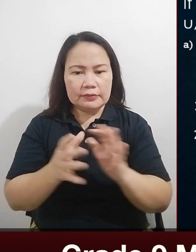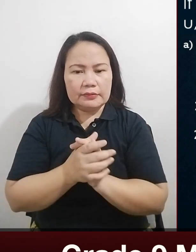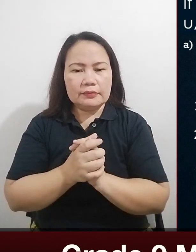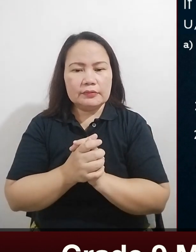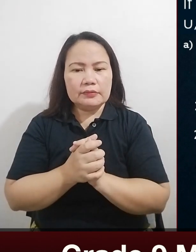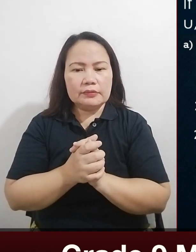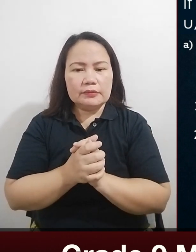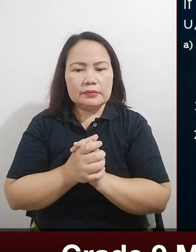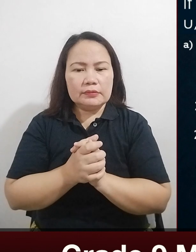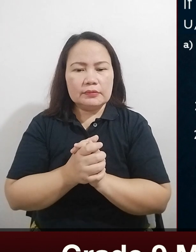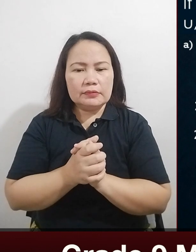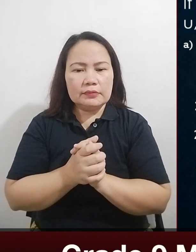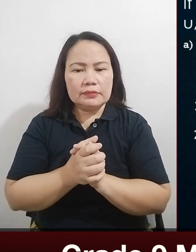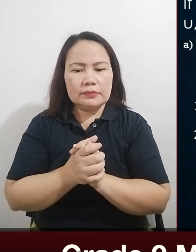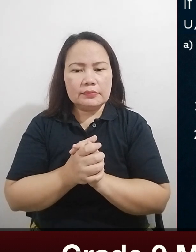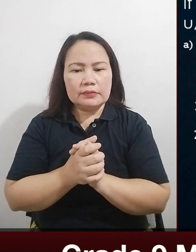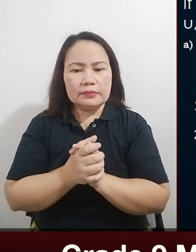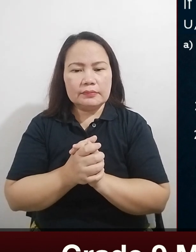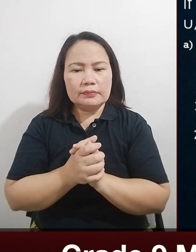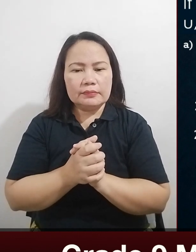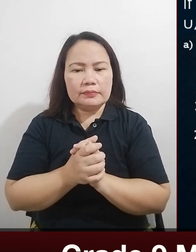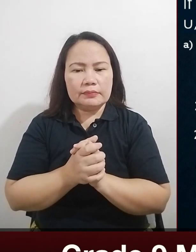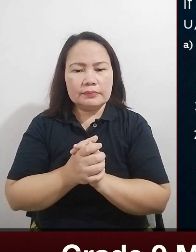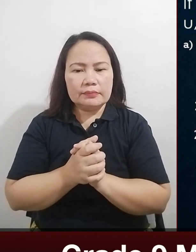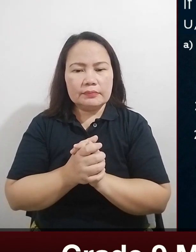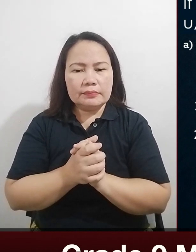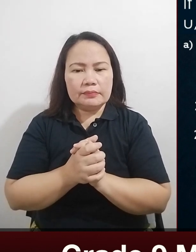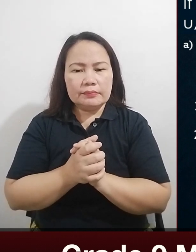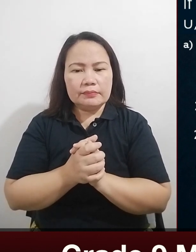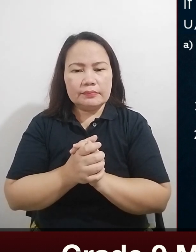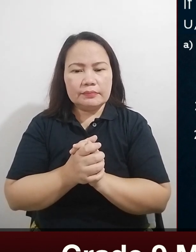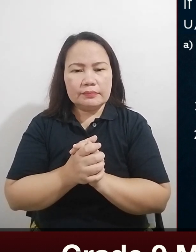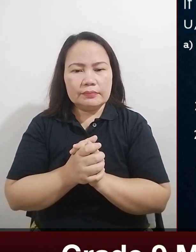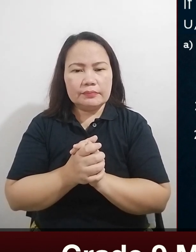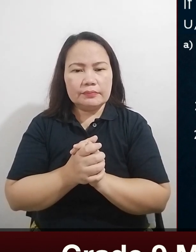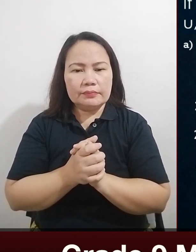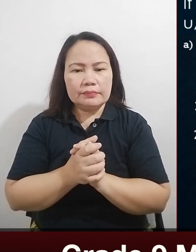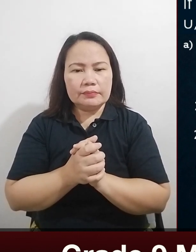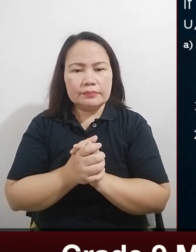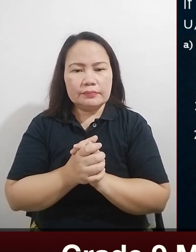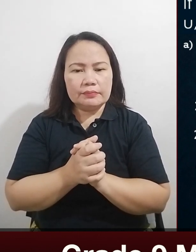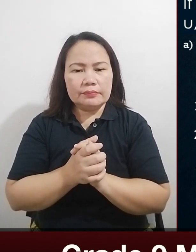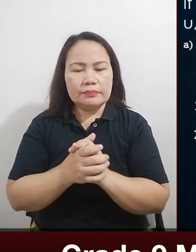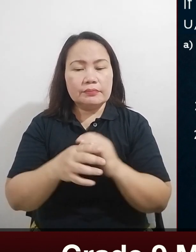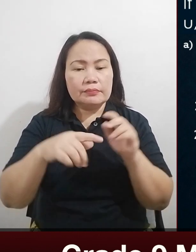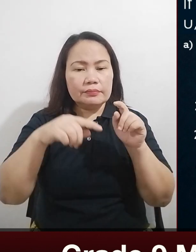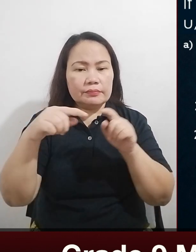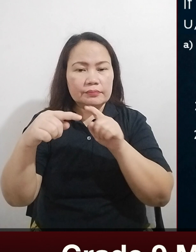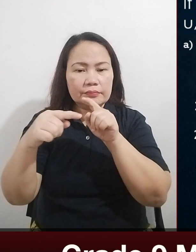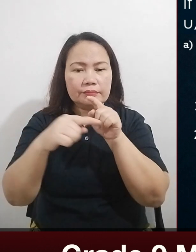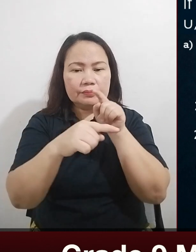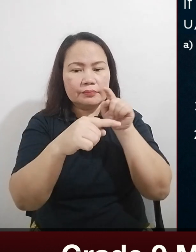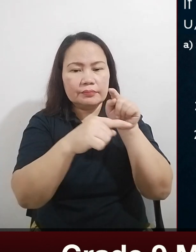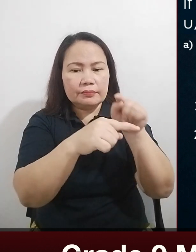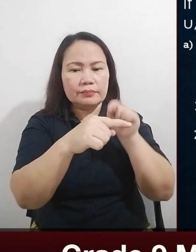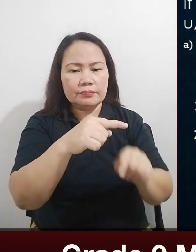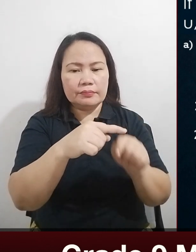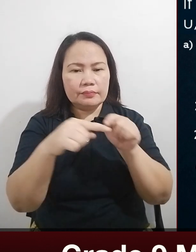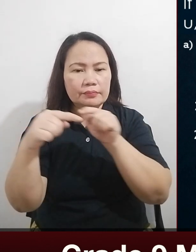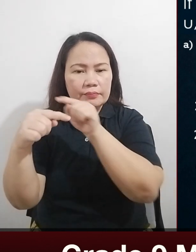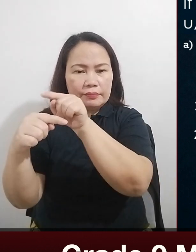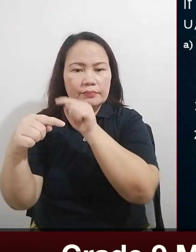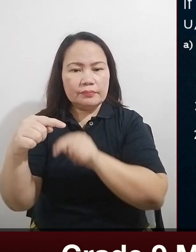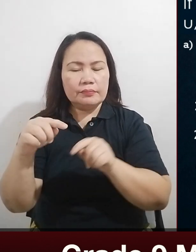over 9. So, that is 16 equals 4 over 9s. Again, so, divide natin both equation